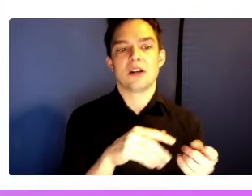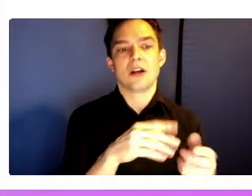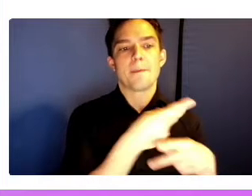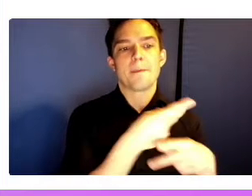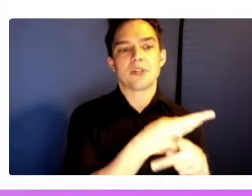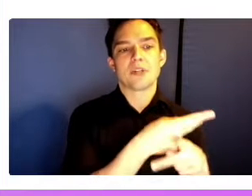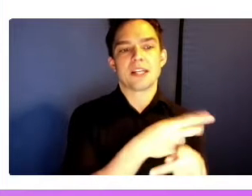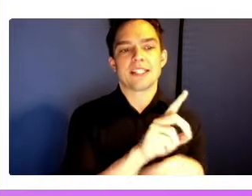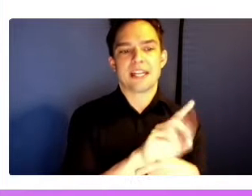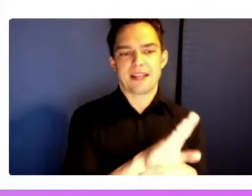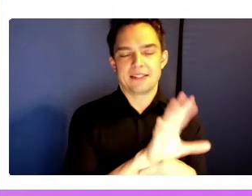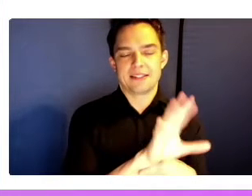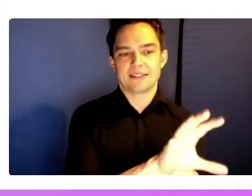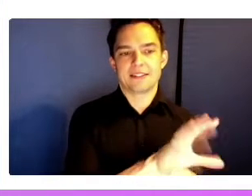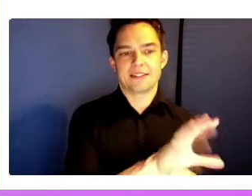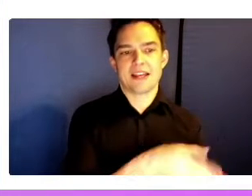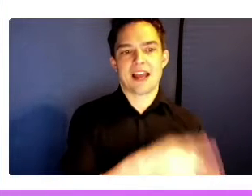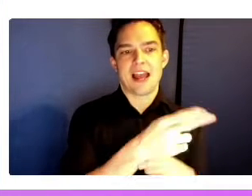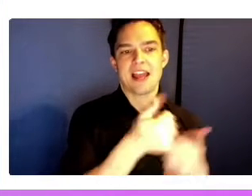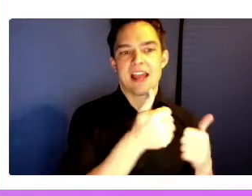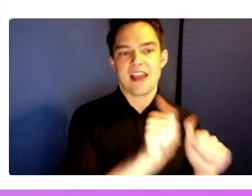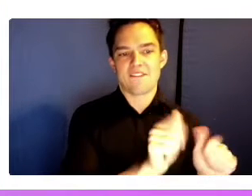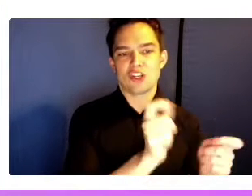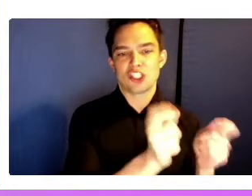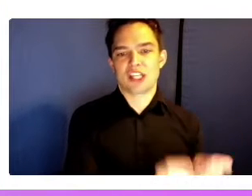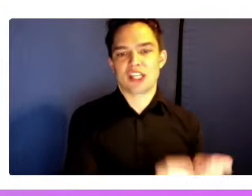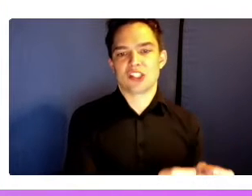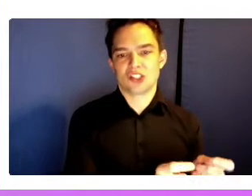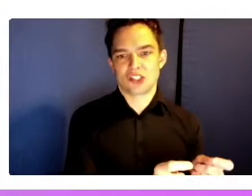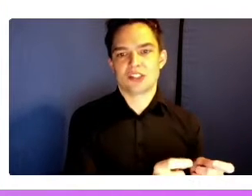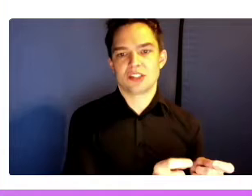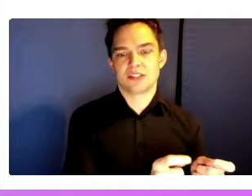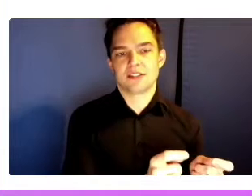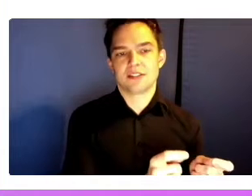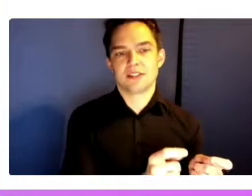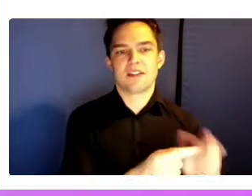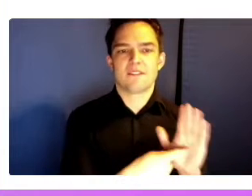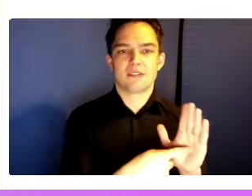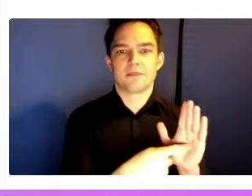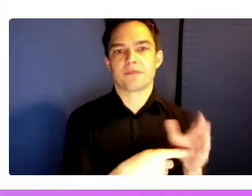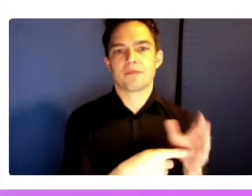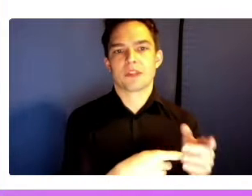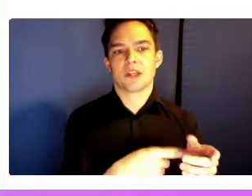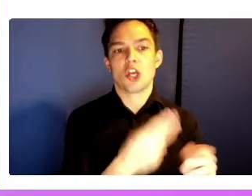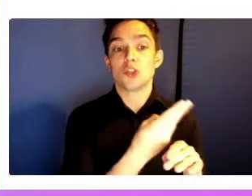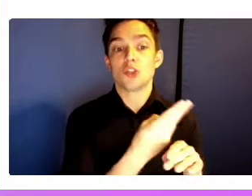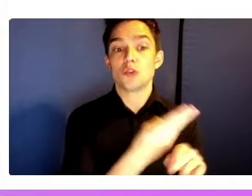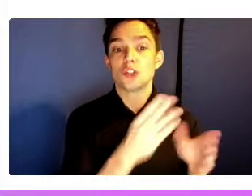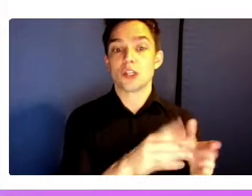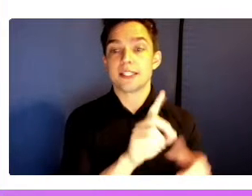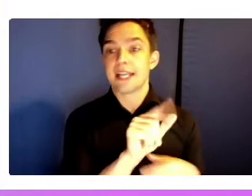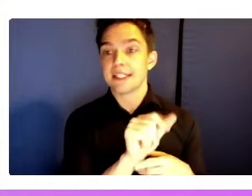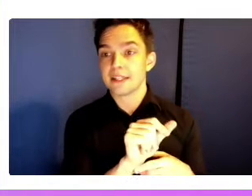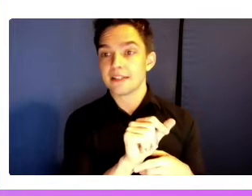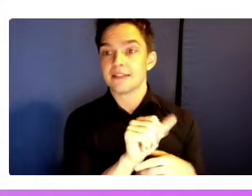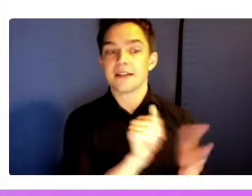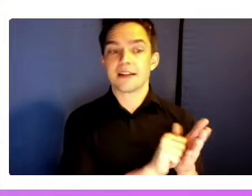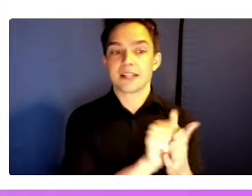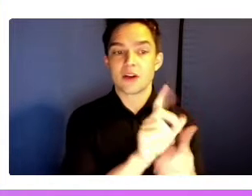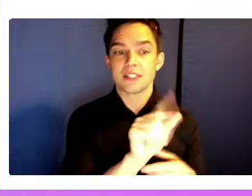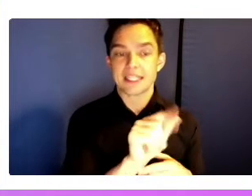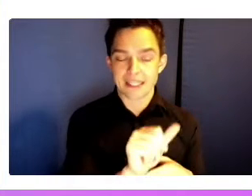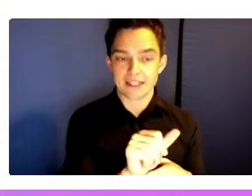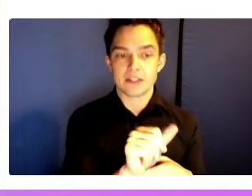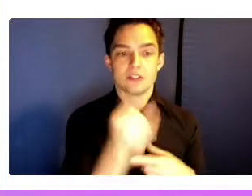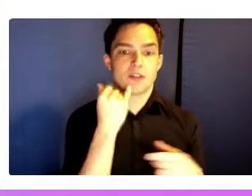production database. It's a high effort of change. Like there's user data, account data. So if I had